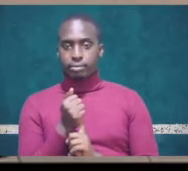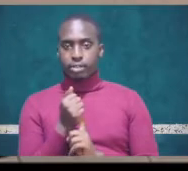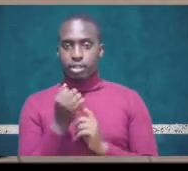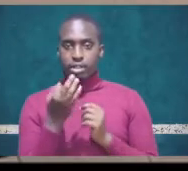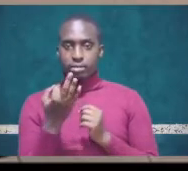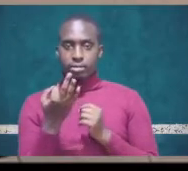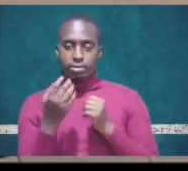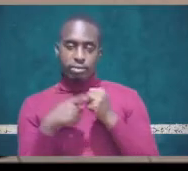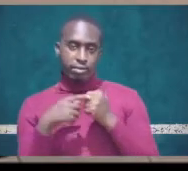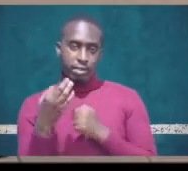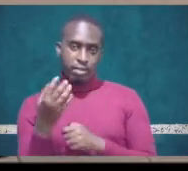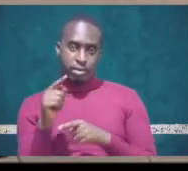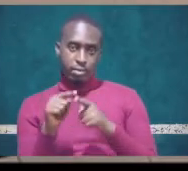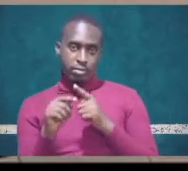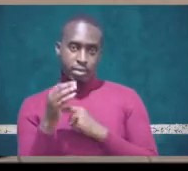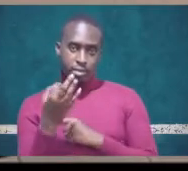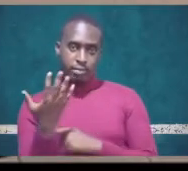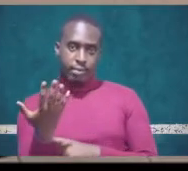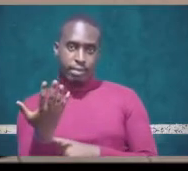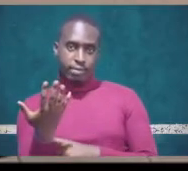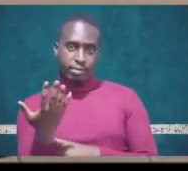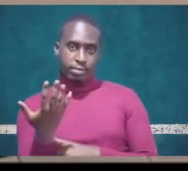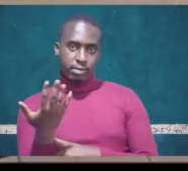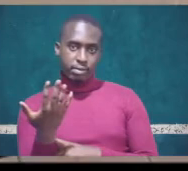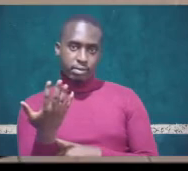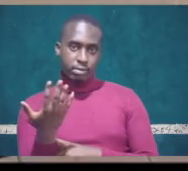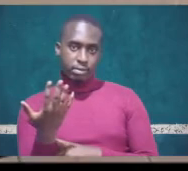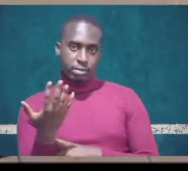63 over 35